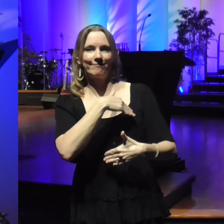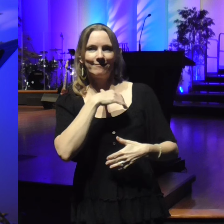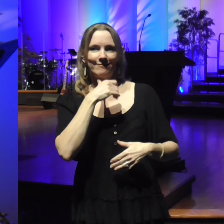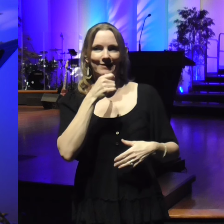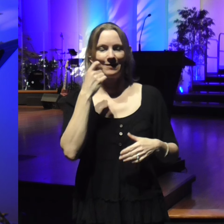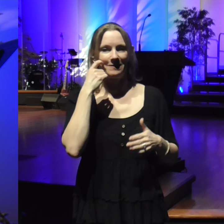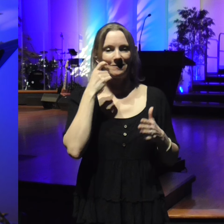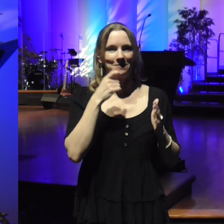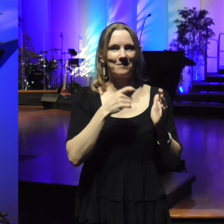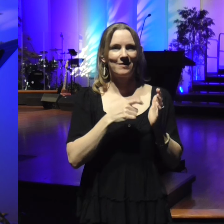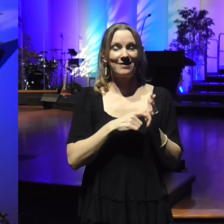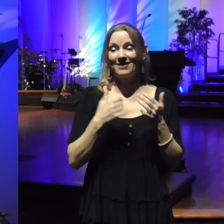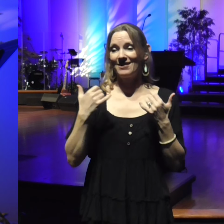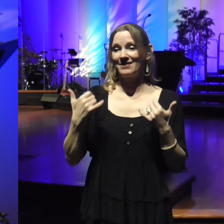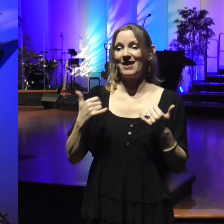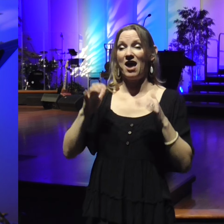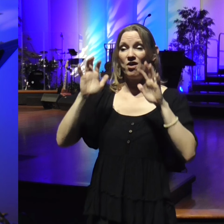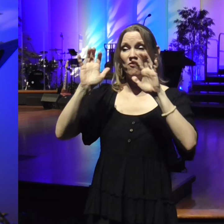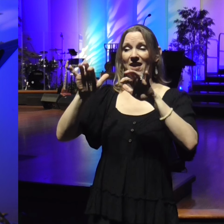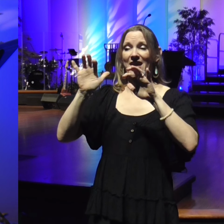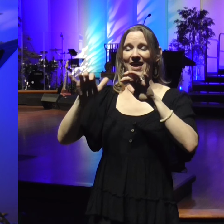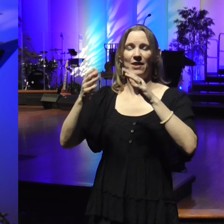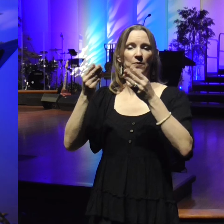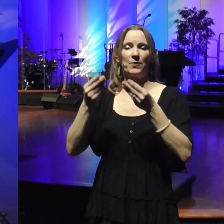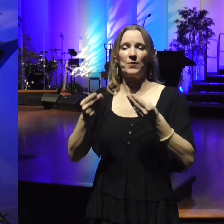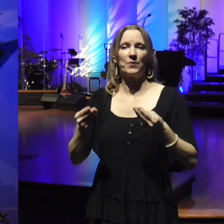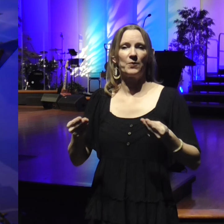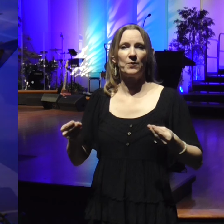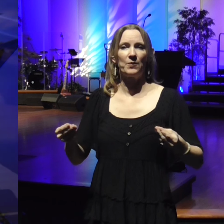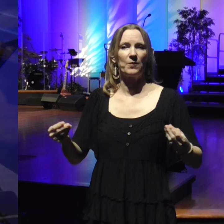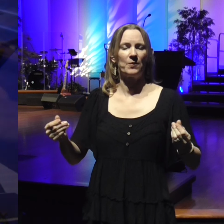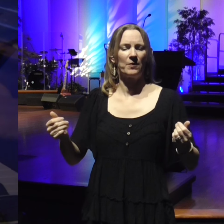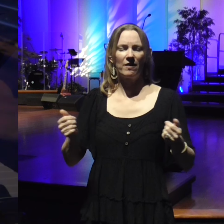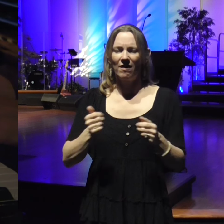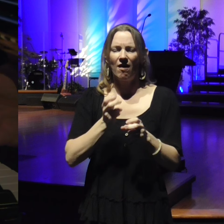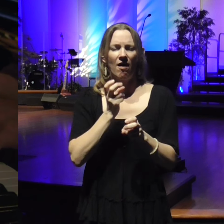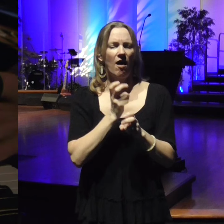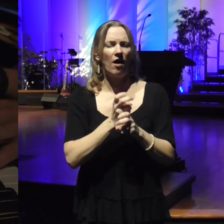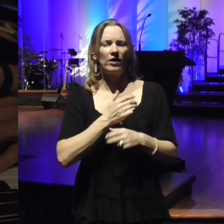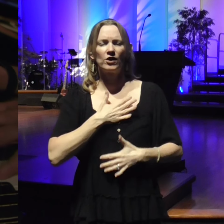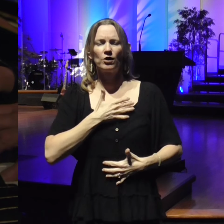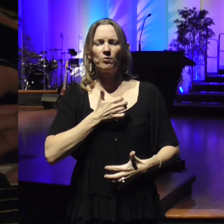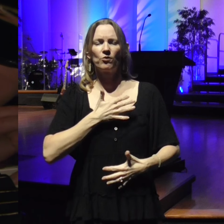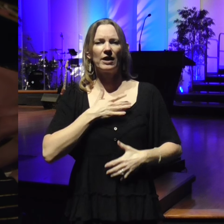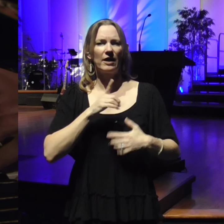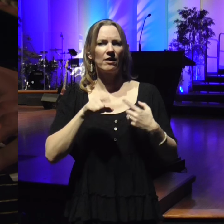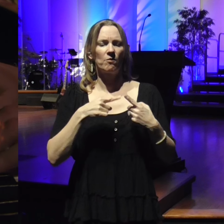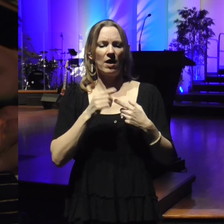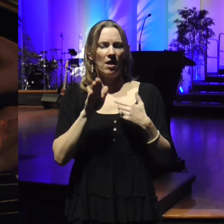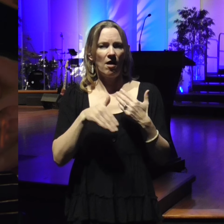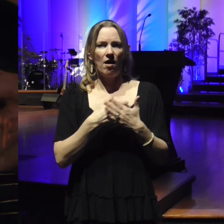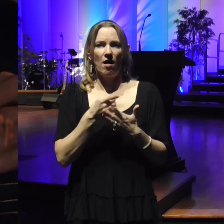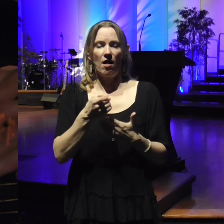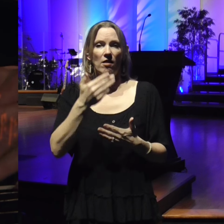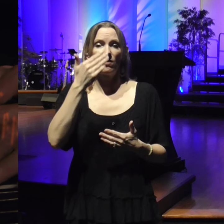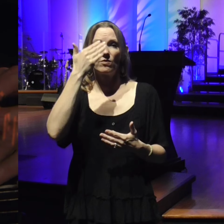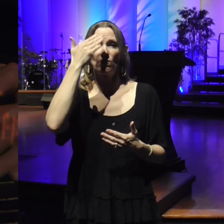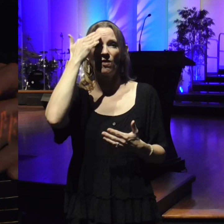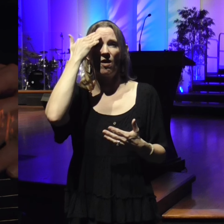ain't raining anymore. It's hard to breathe when all you know is